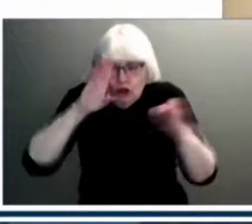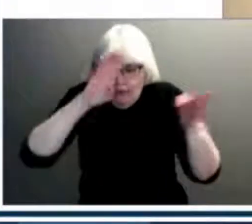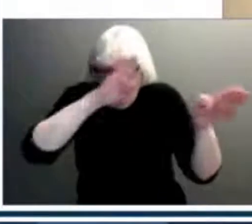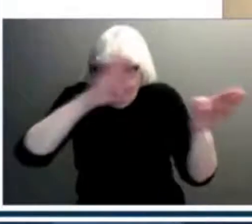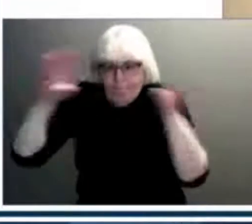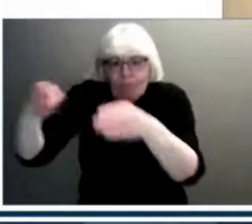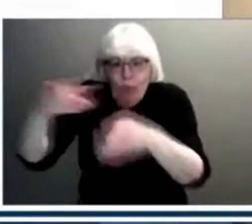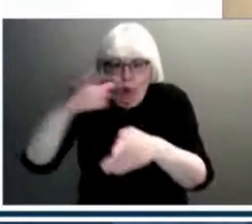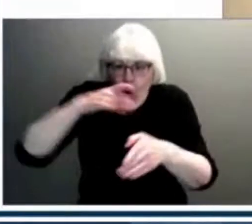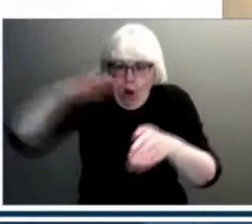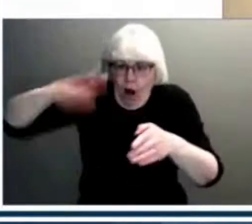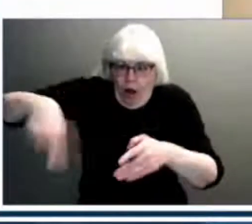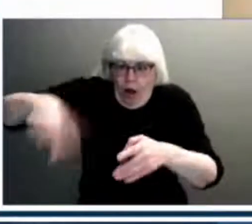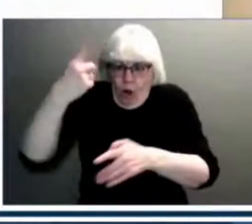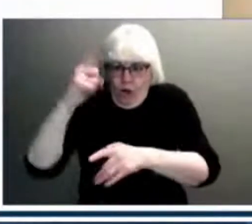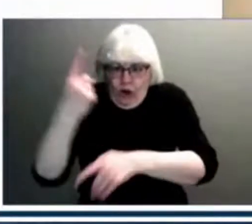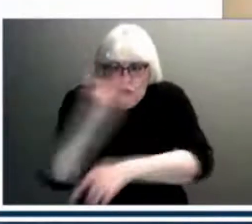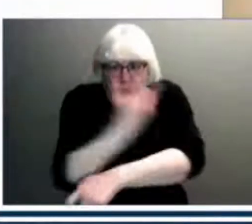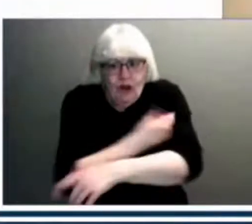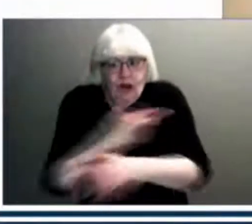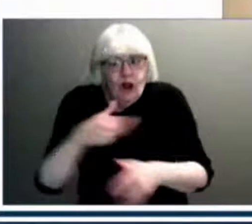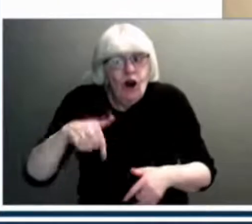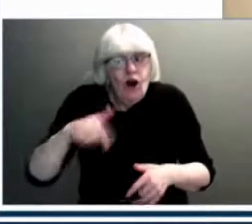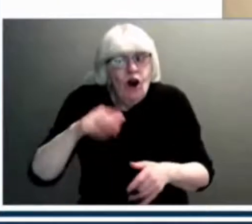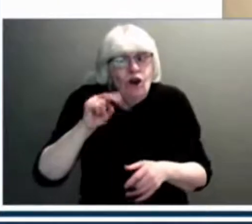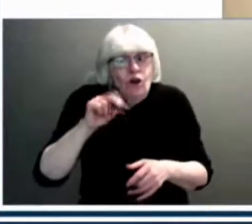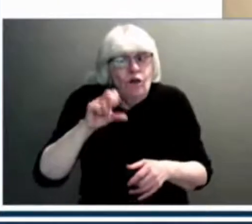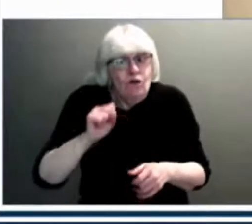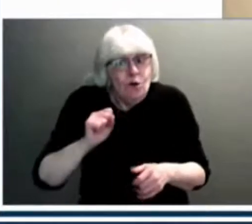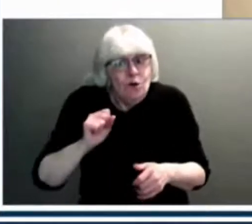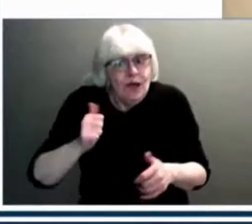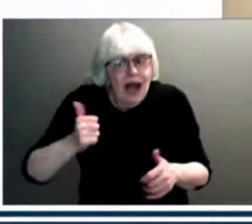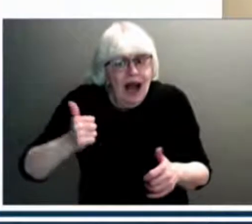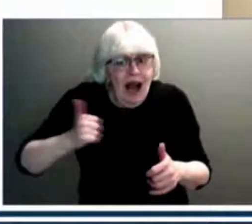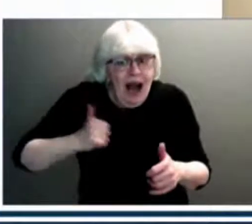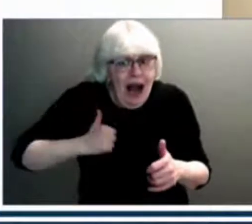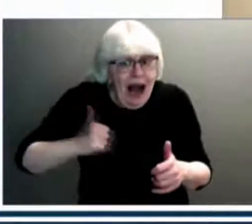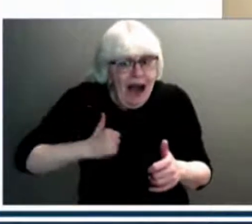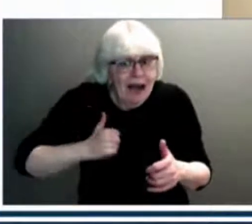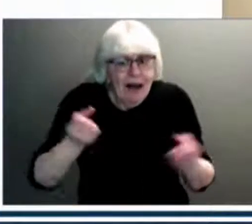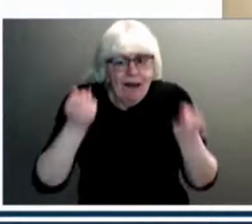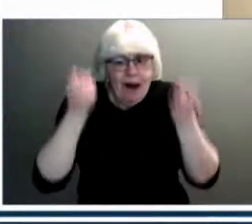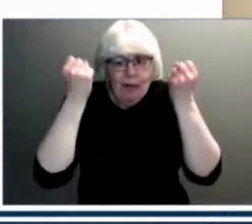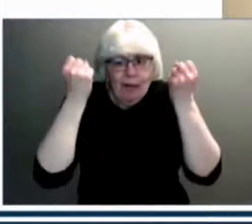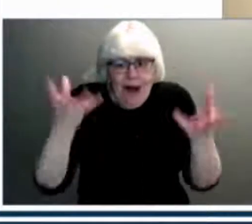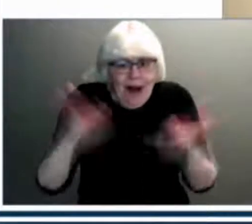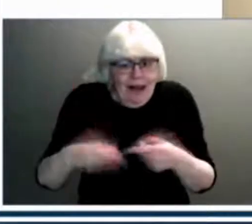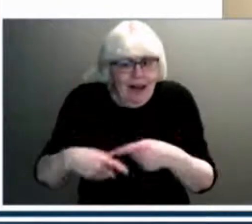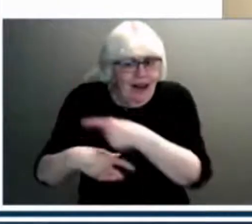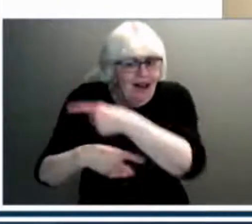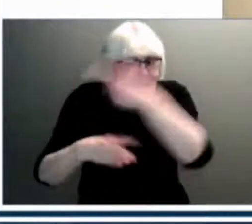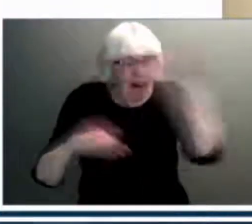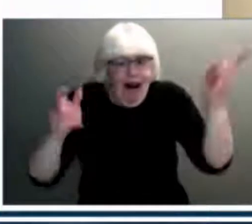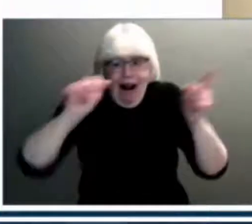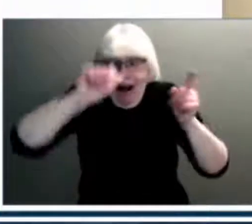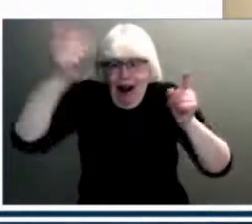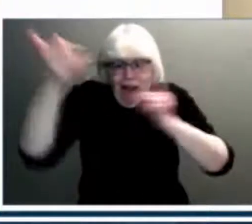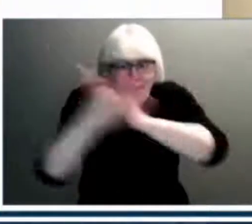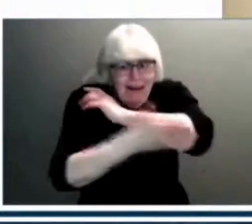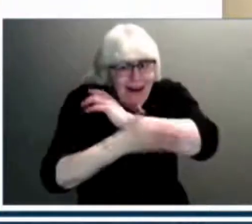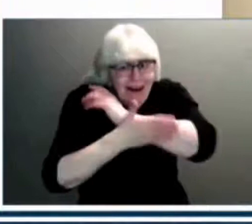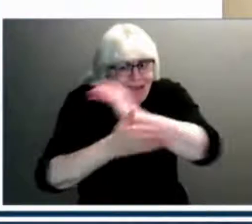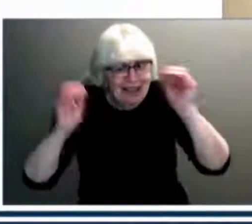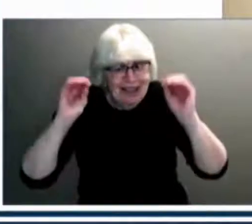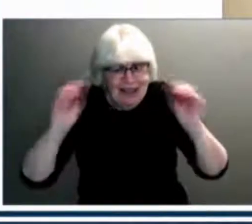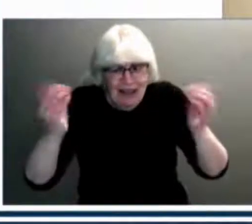when there's much higher vaccination rates around the world. So we should also be paying very close attention to this from a global